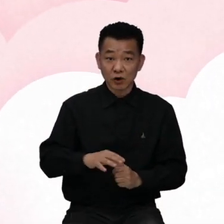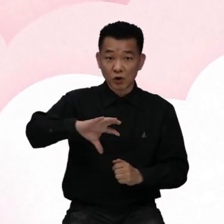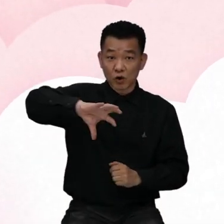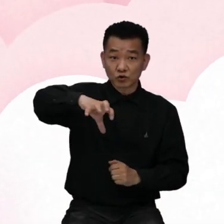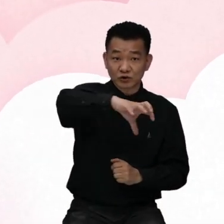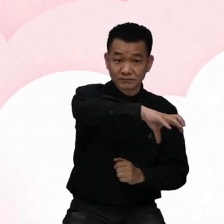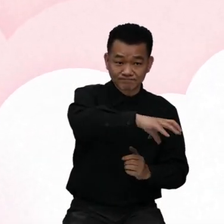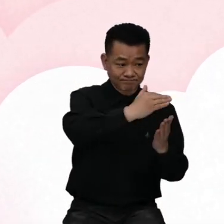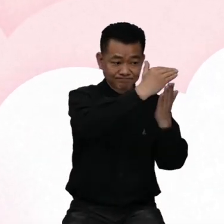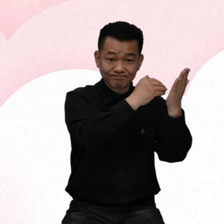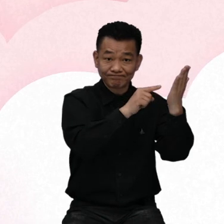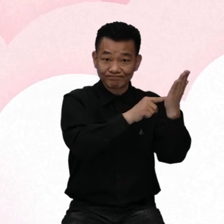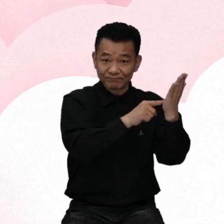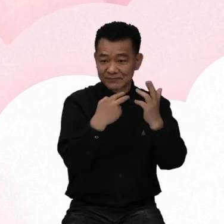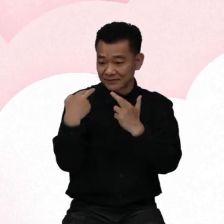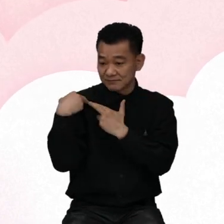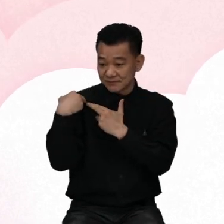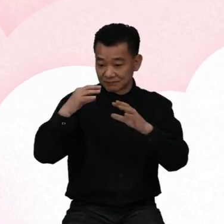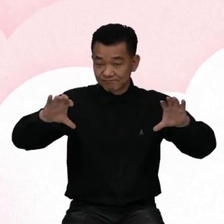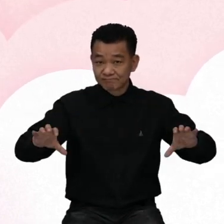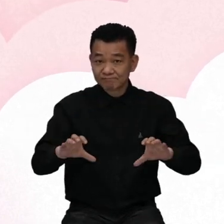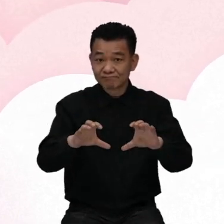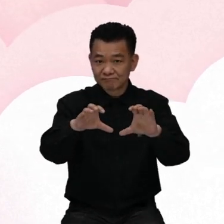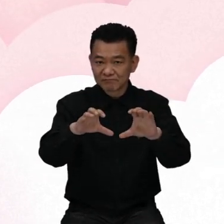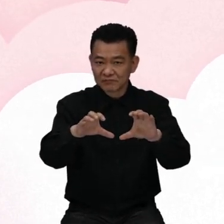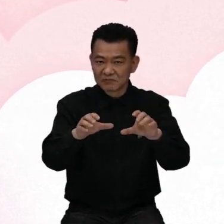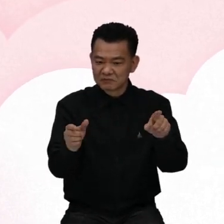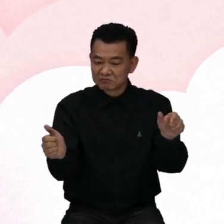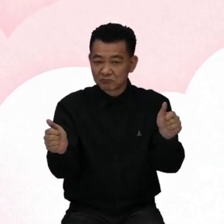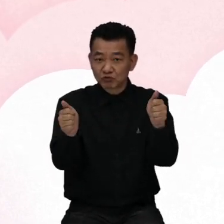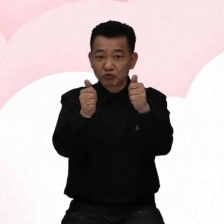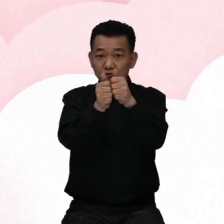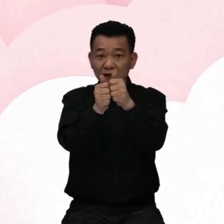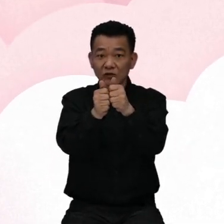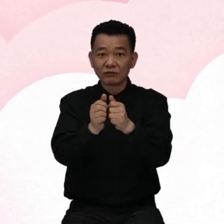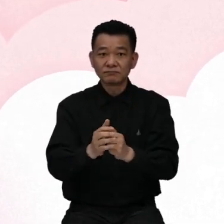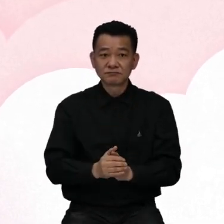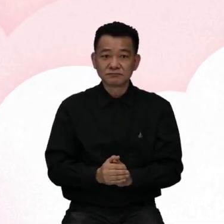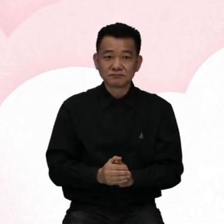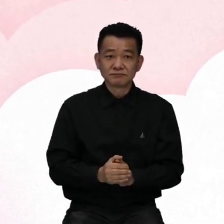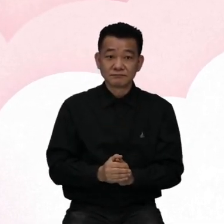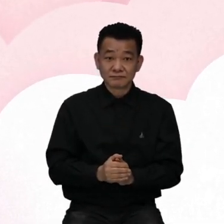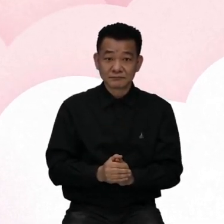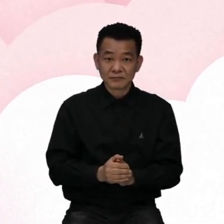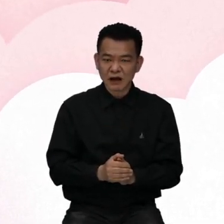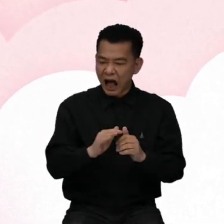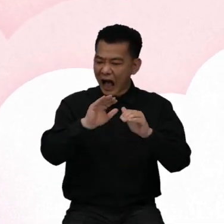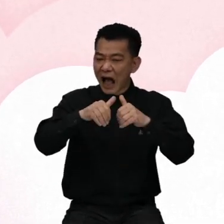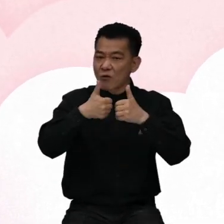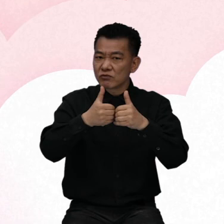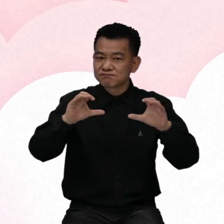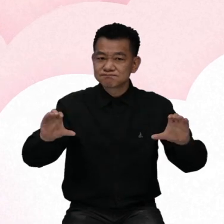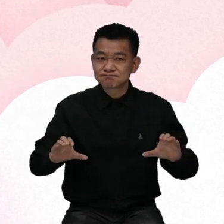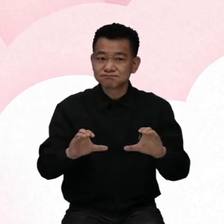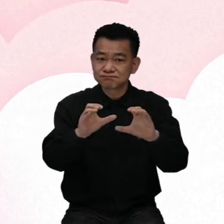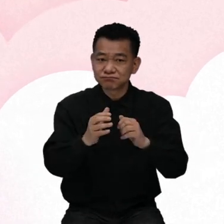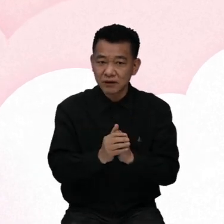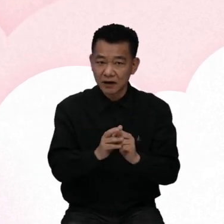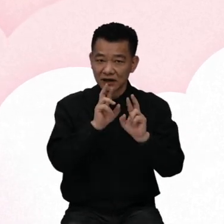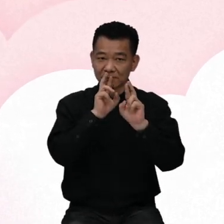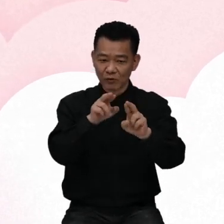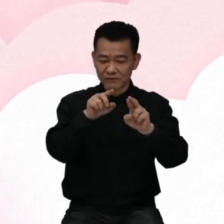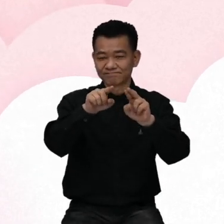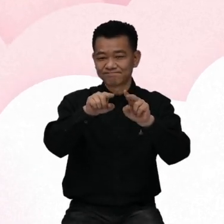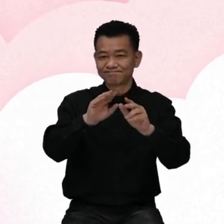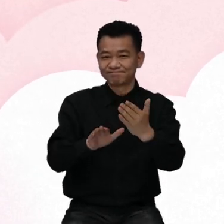So, states parties have the responsibility to implement the contents of the convention and also to submit a report on how